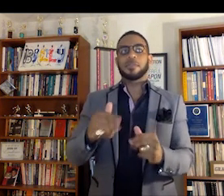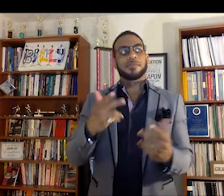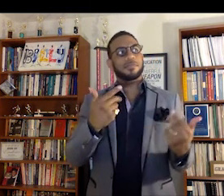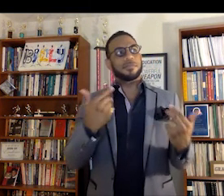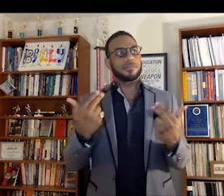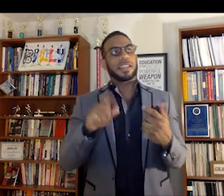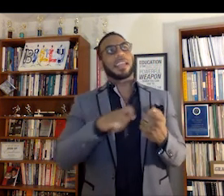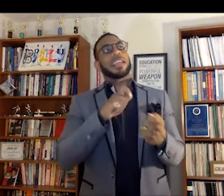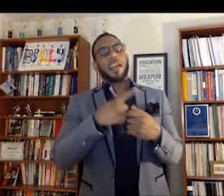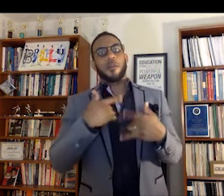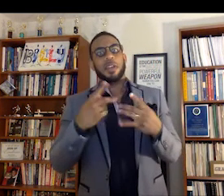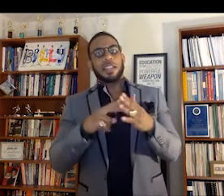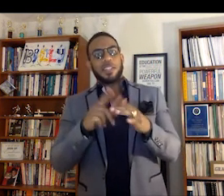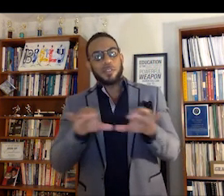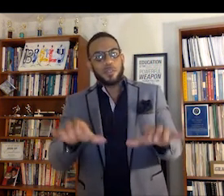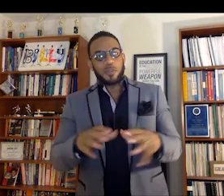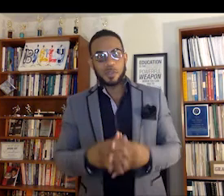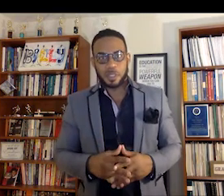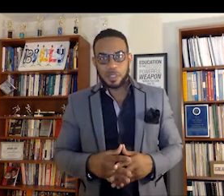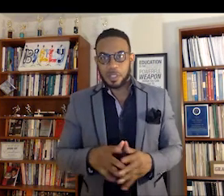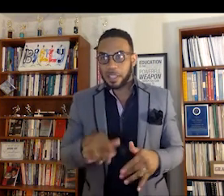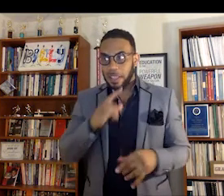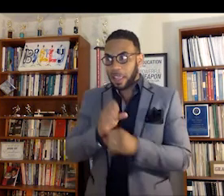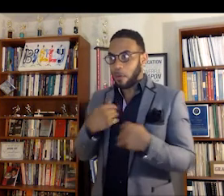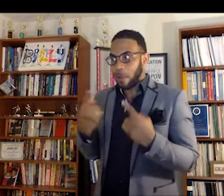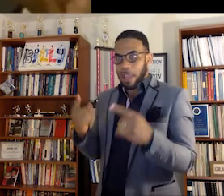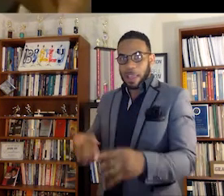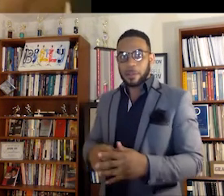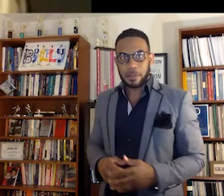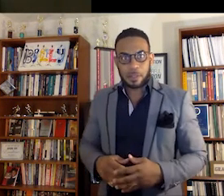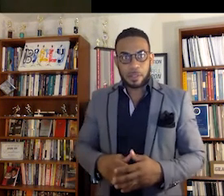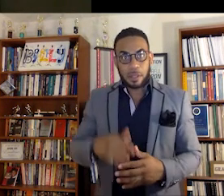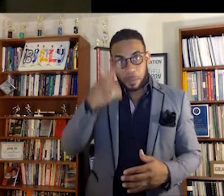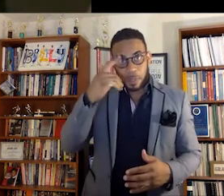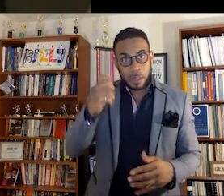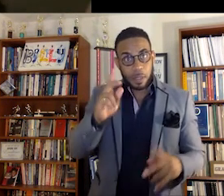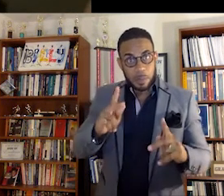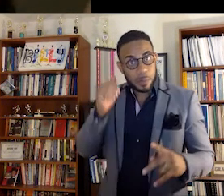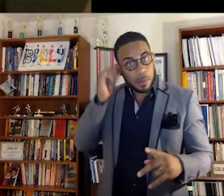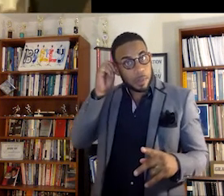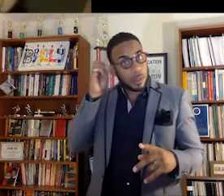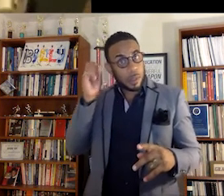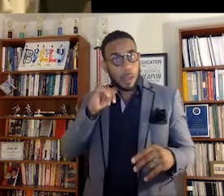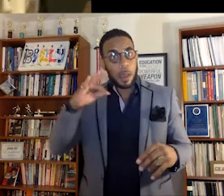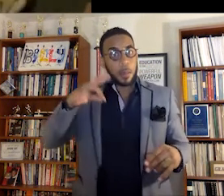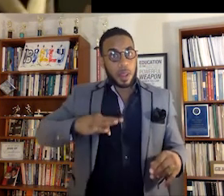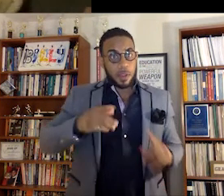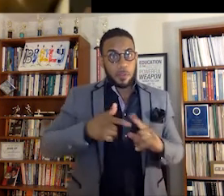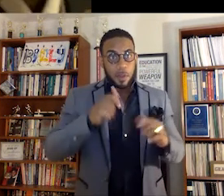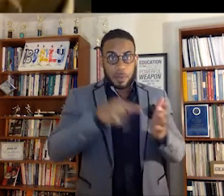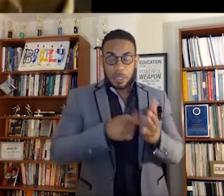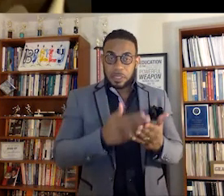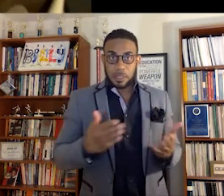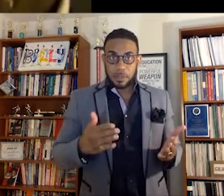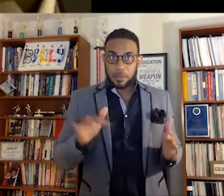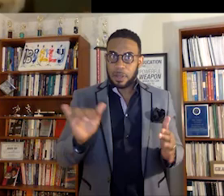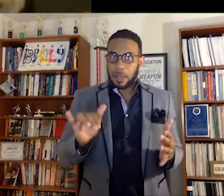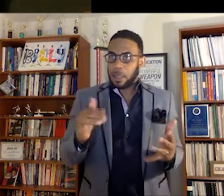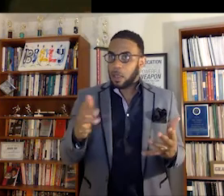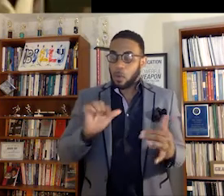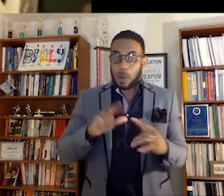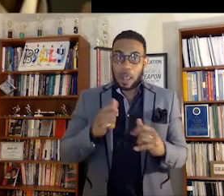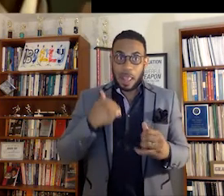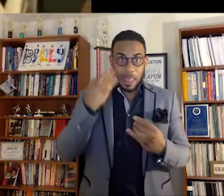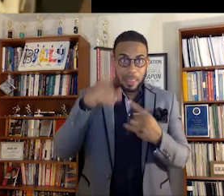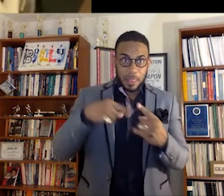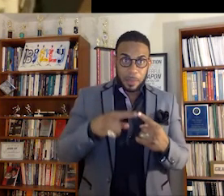Exactly what it's intended to do is what's actually happening. Because people are benefiting from this stuff. Like, when I